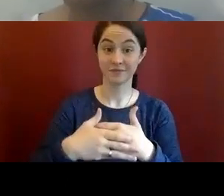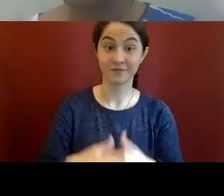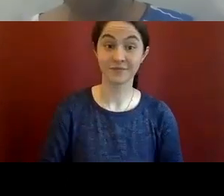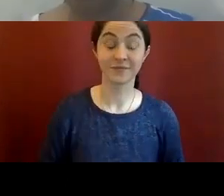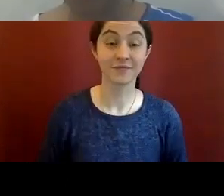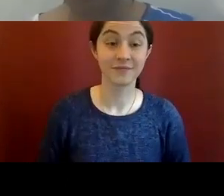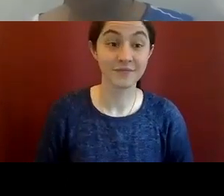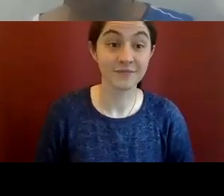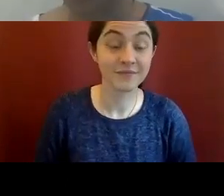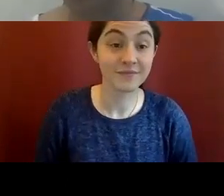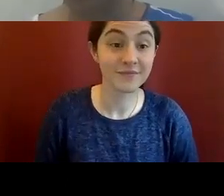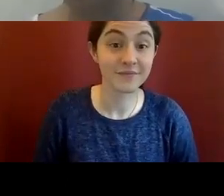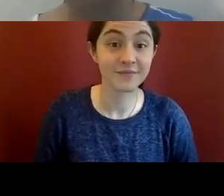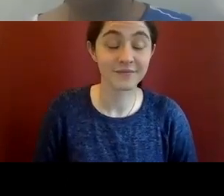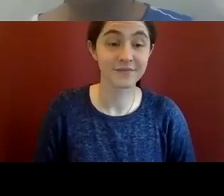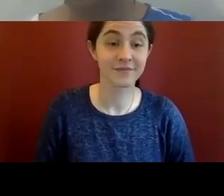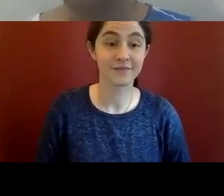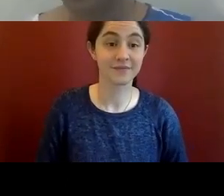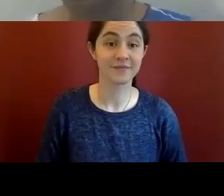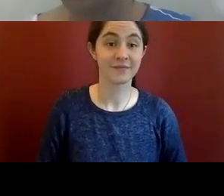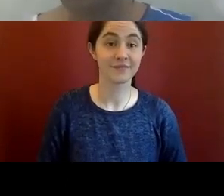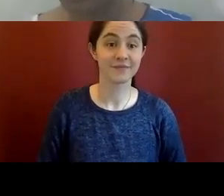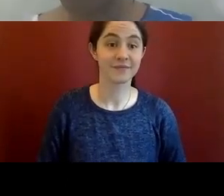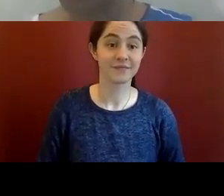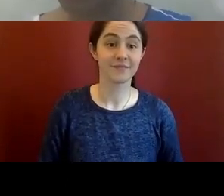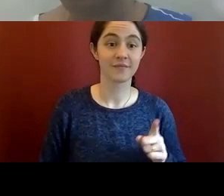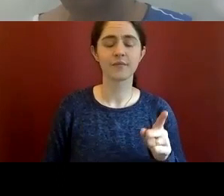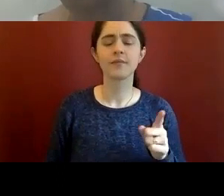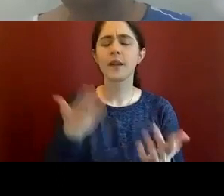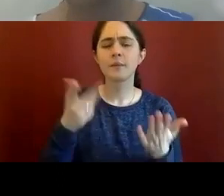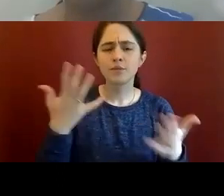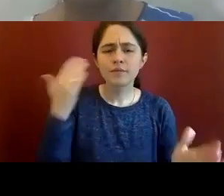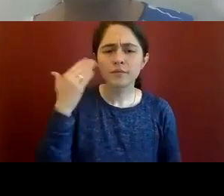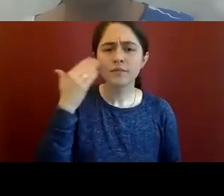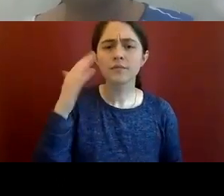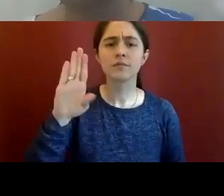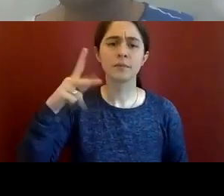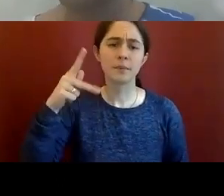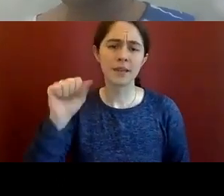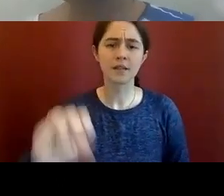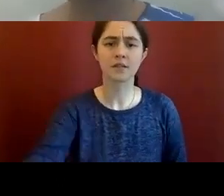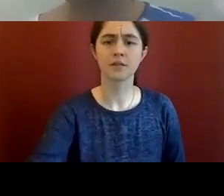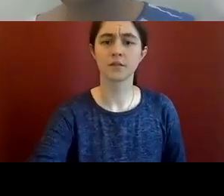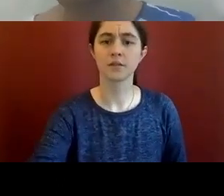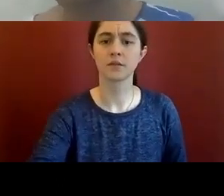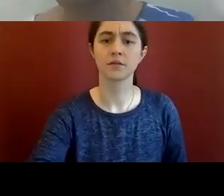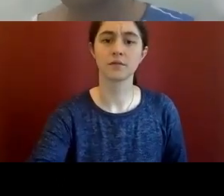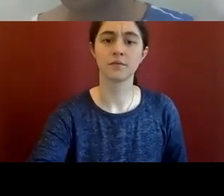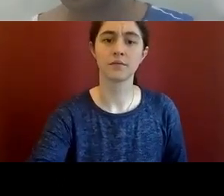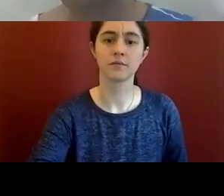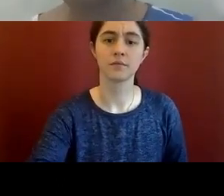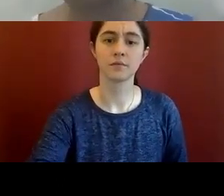As some of you are aware, and for students themselves, that Boston Public Schools currently offers 6 different types